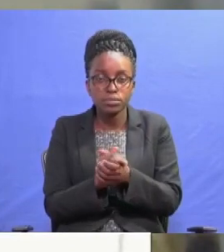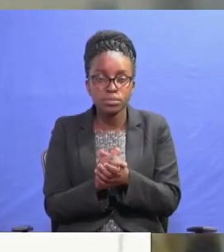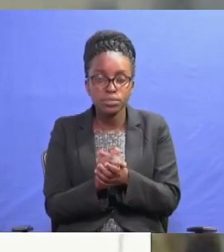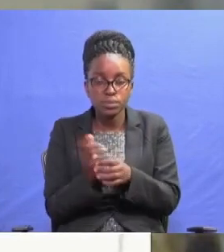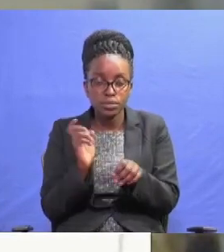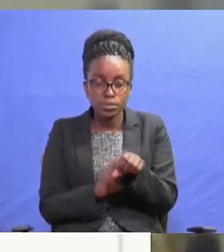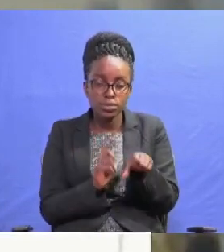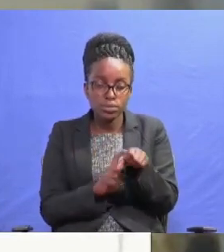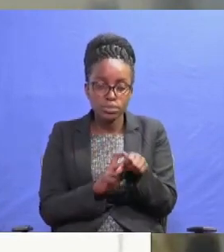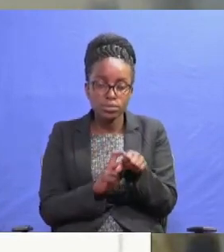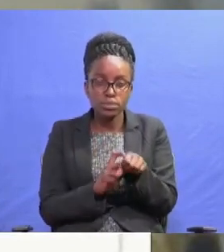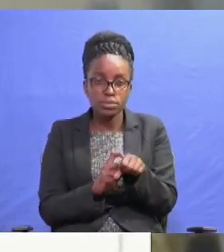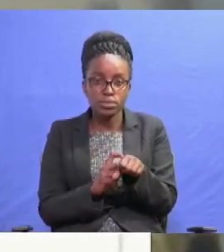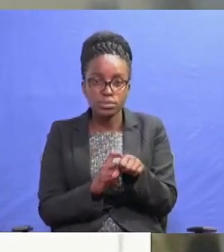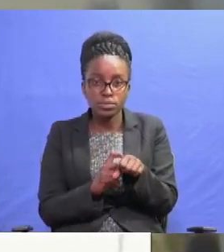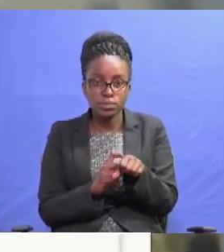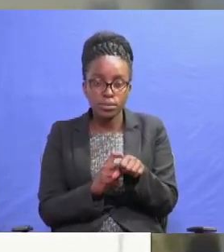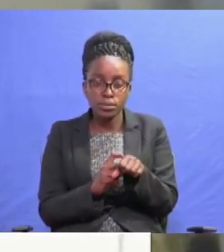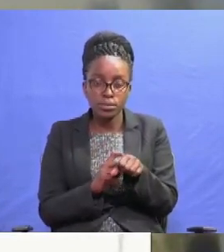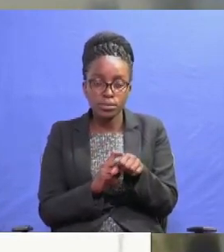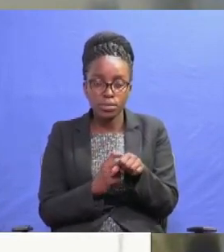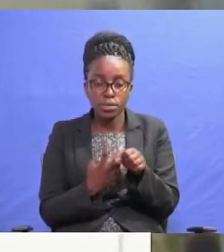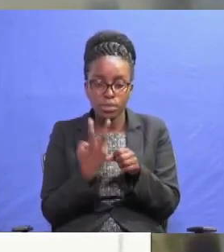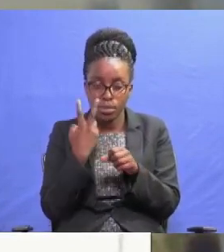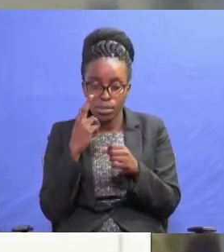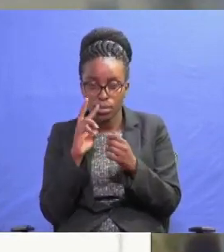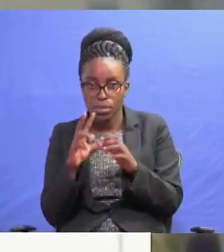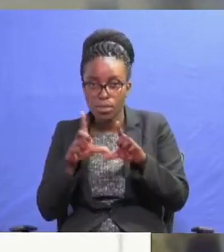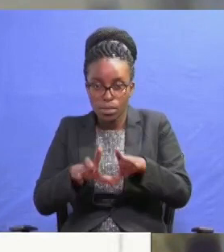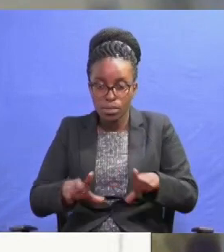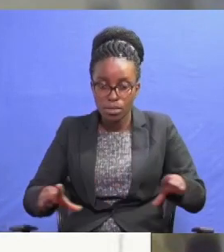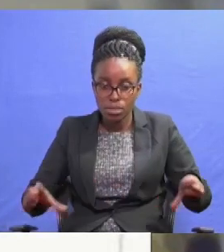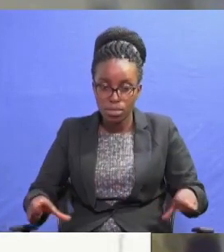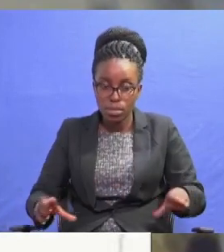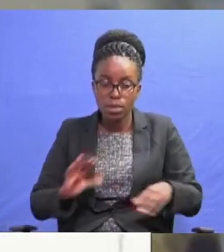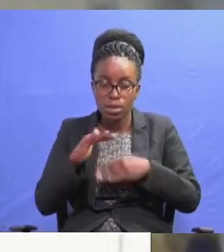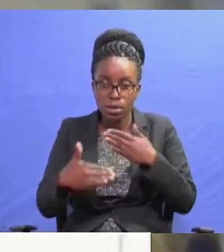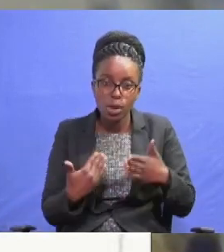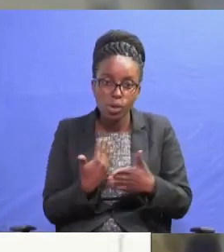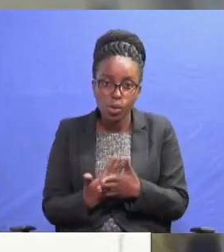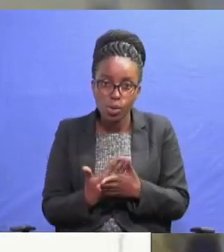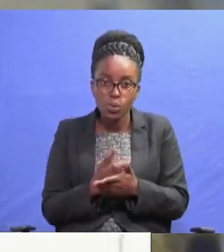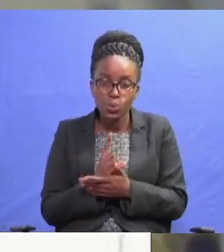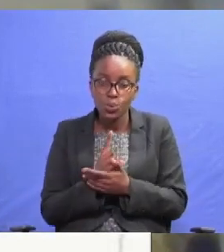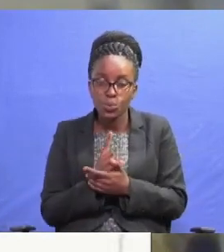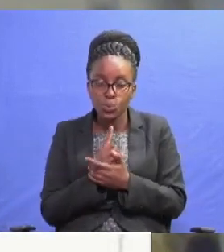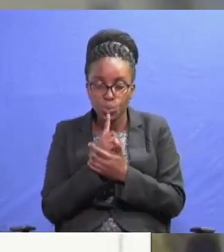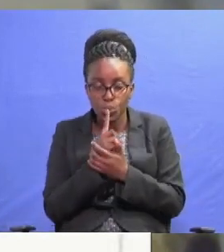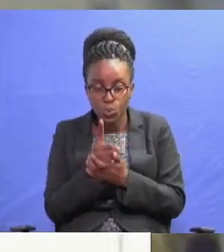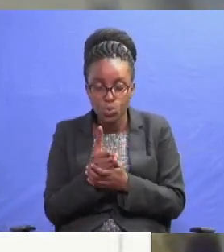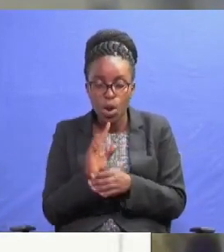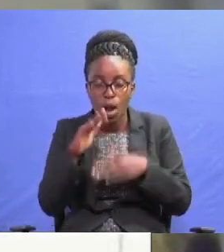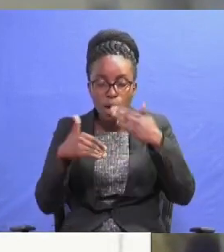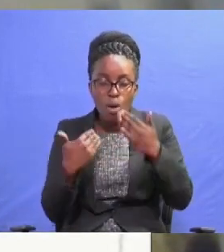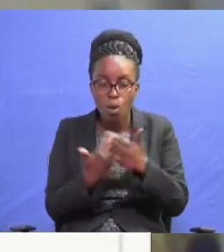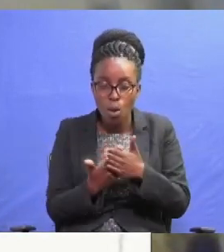interested in our land, our people, the safety of our people, and ensuring that they are secured by giving